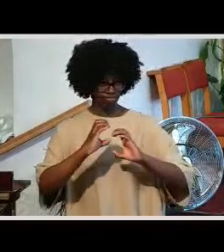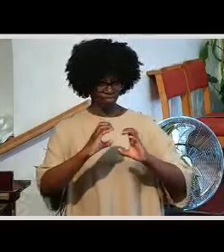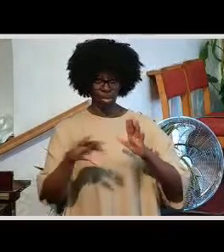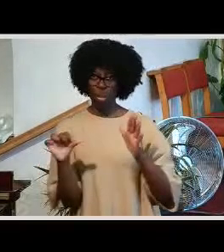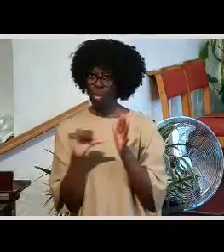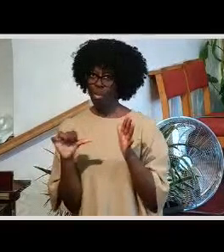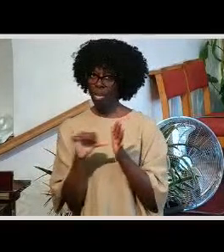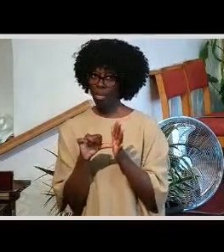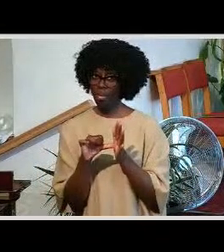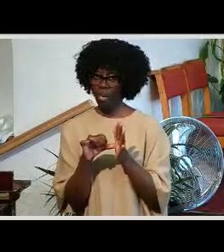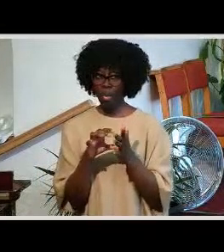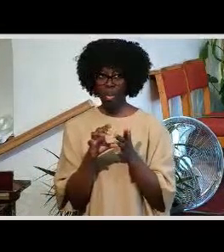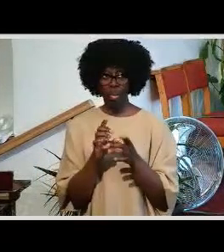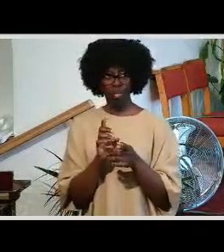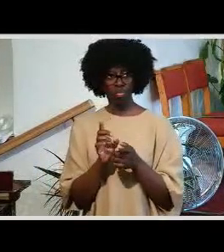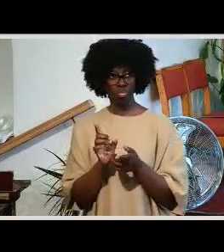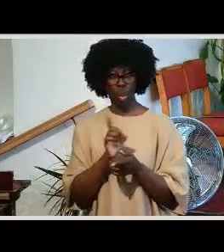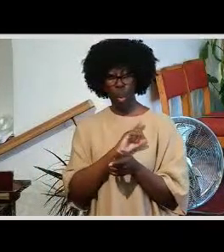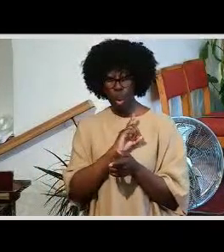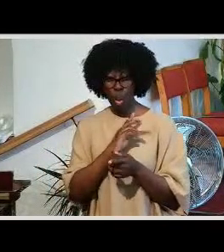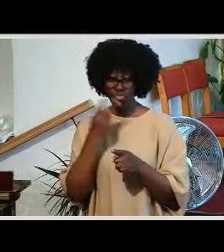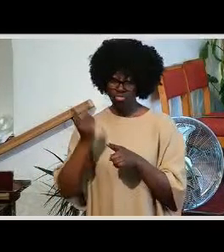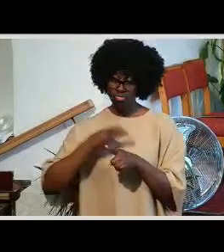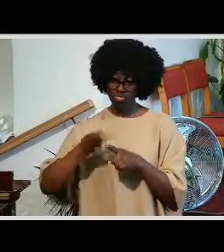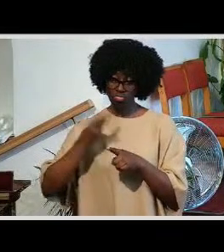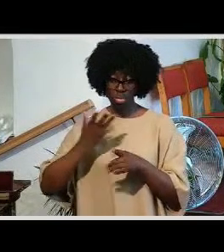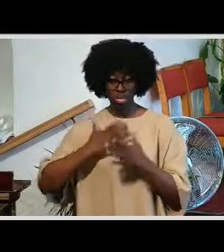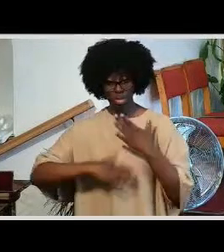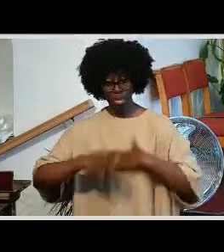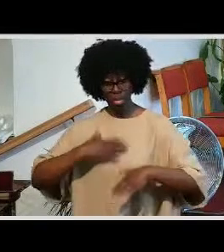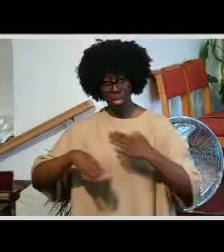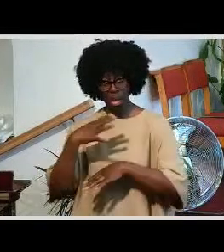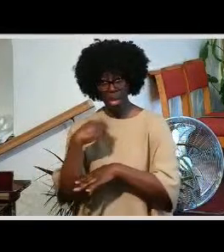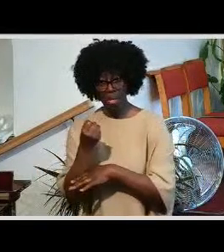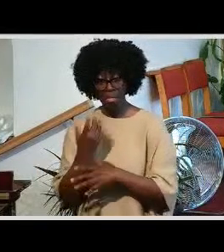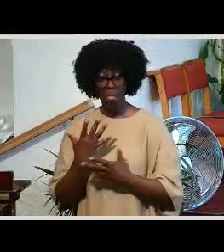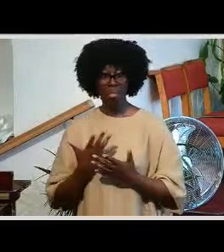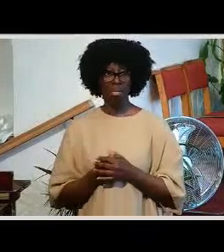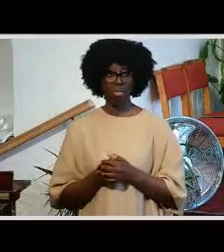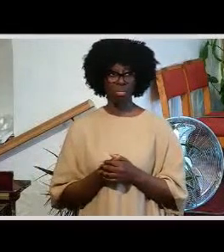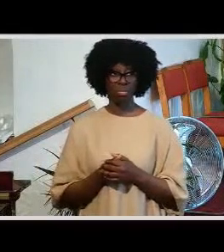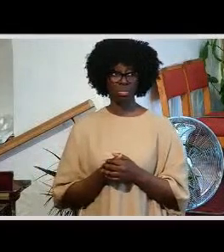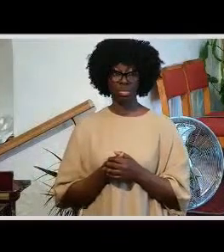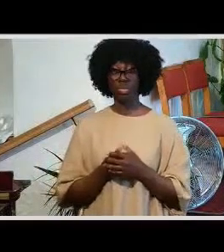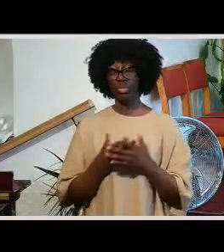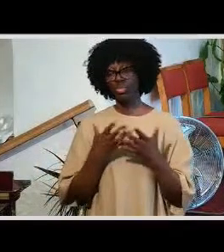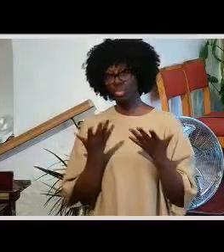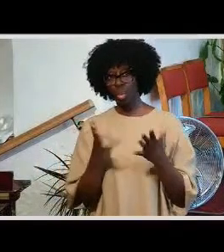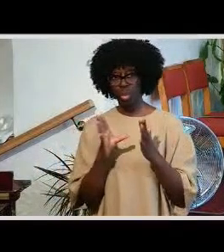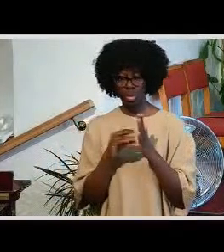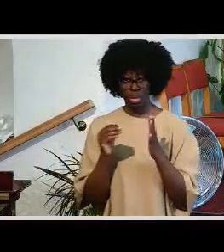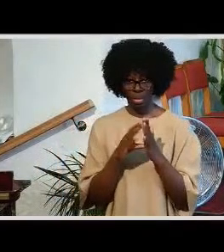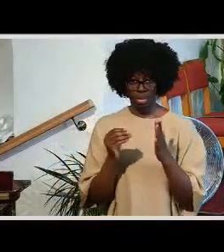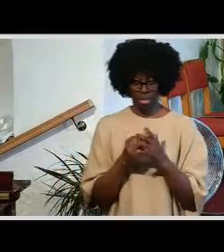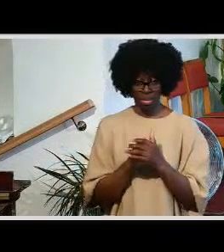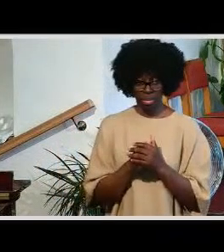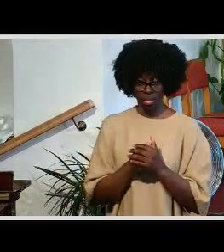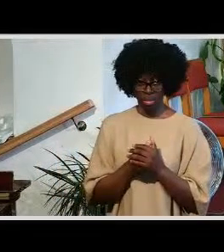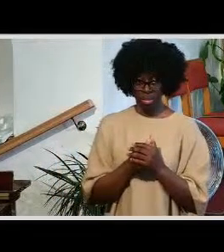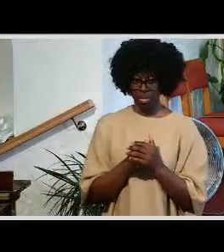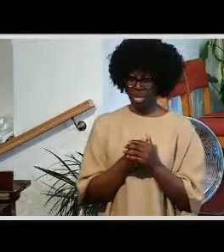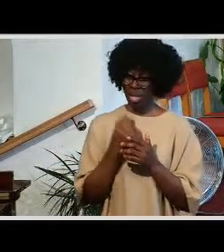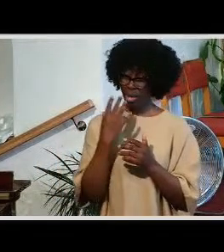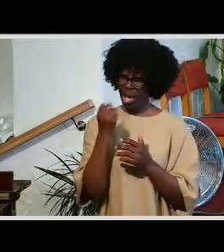have restricted or repetitive behavior or interest. So people with autism has, generally speaking, they